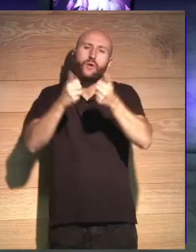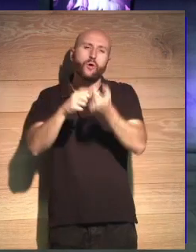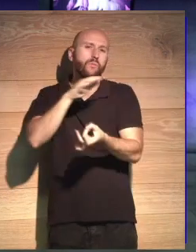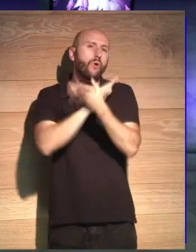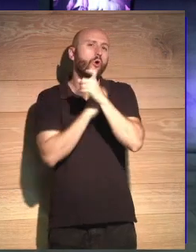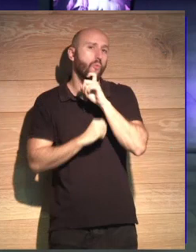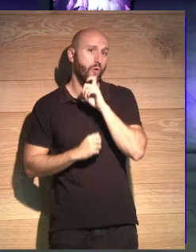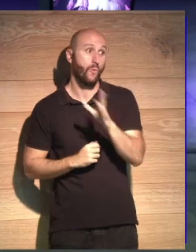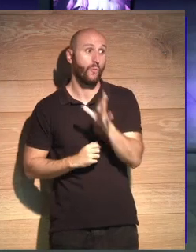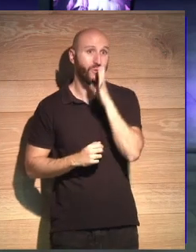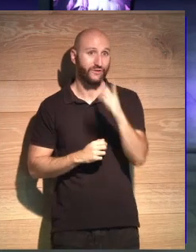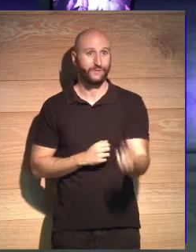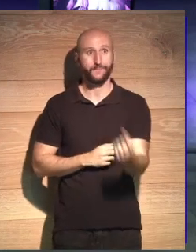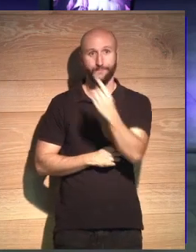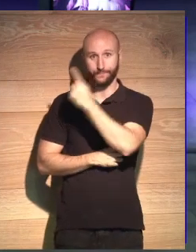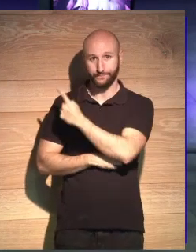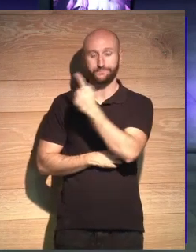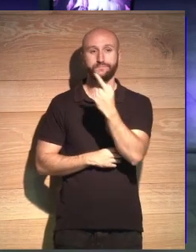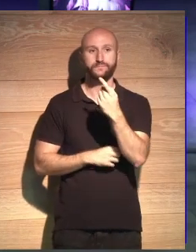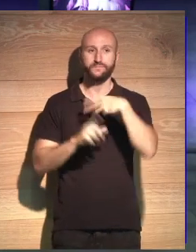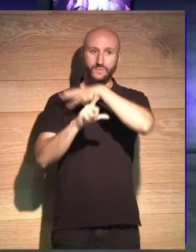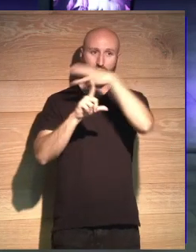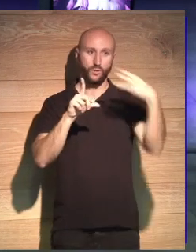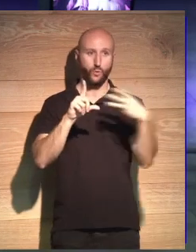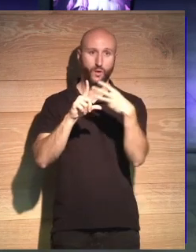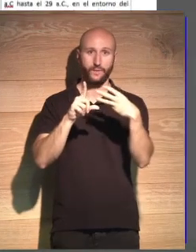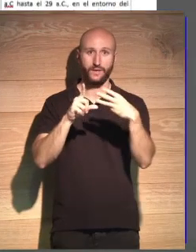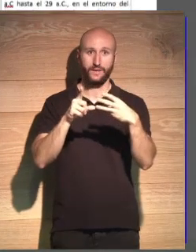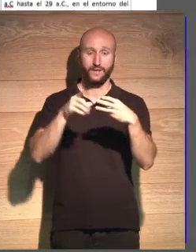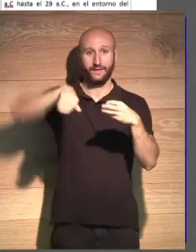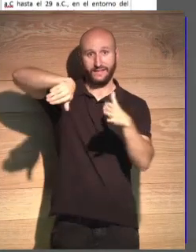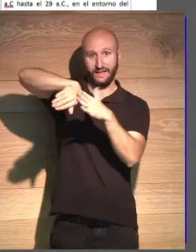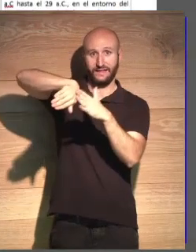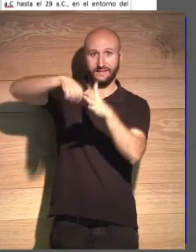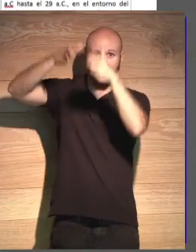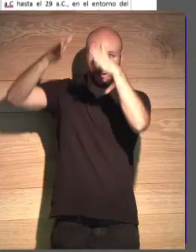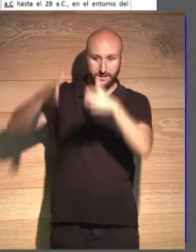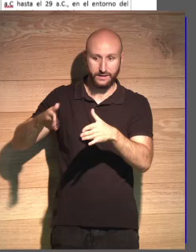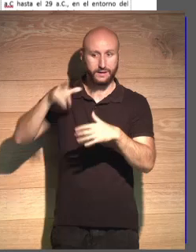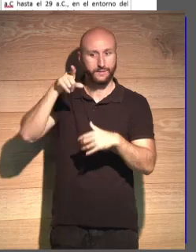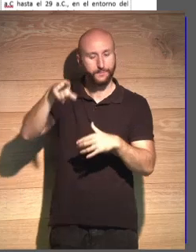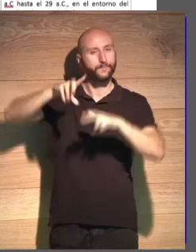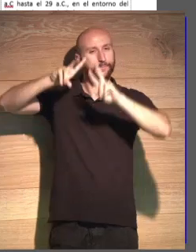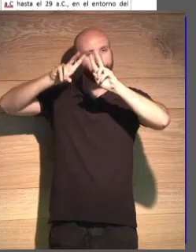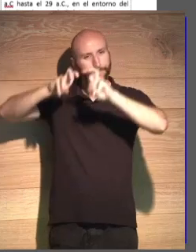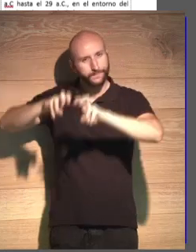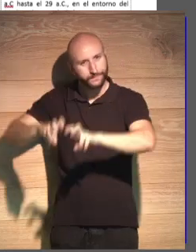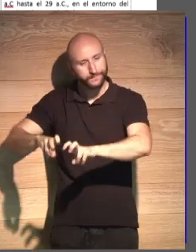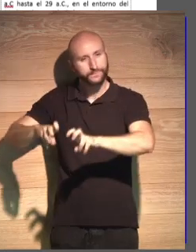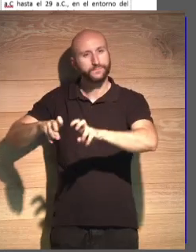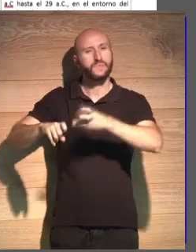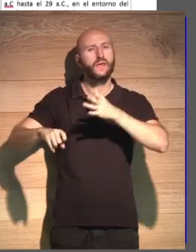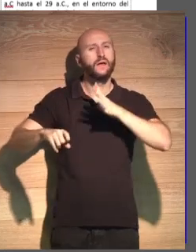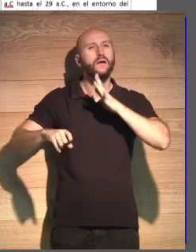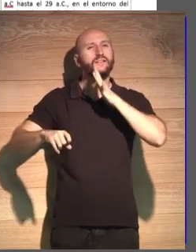we can generate a historic line of thought with this game. So we would be starting with the page on the right-hand